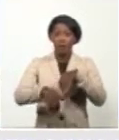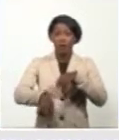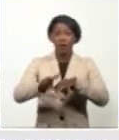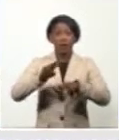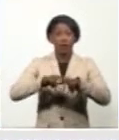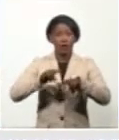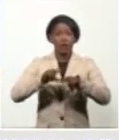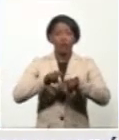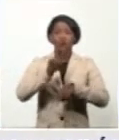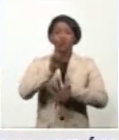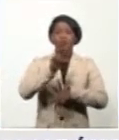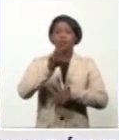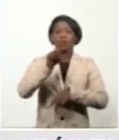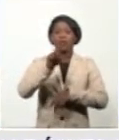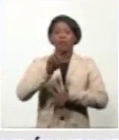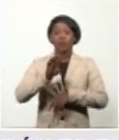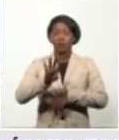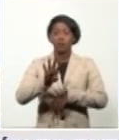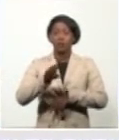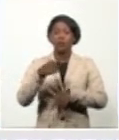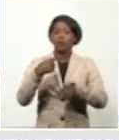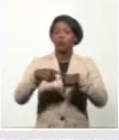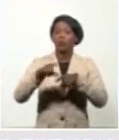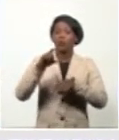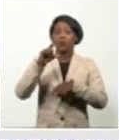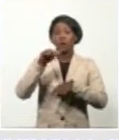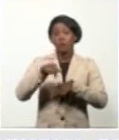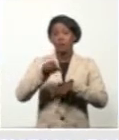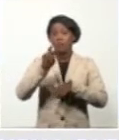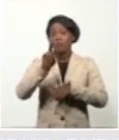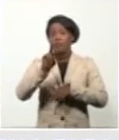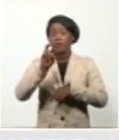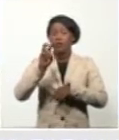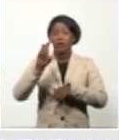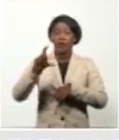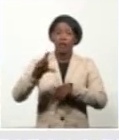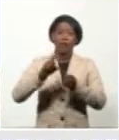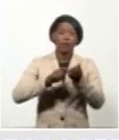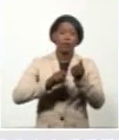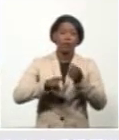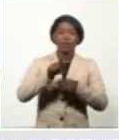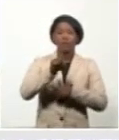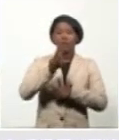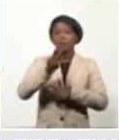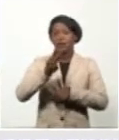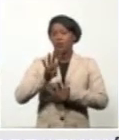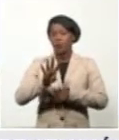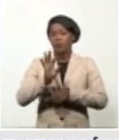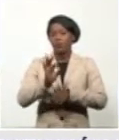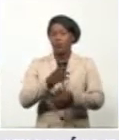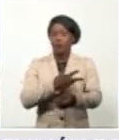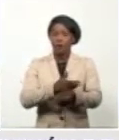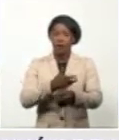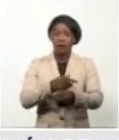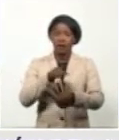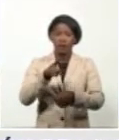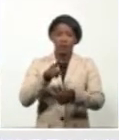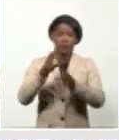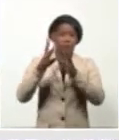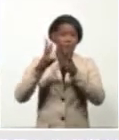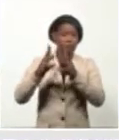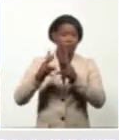Cuba, 278. In Havana, 277. In the laboratory of the